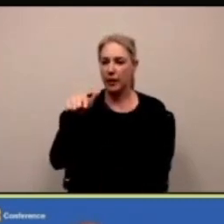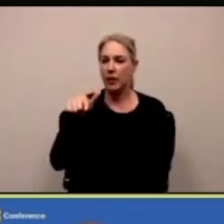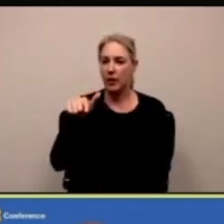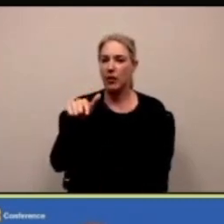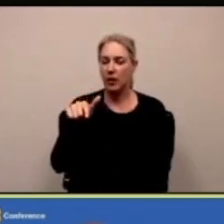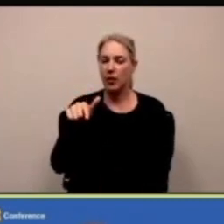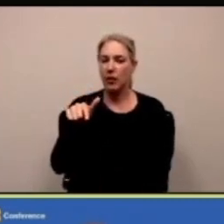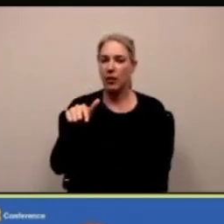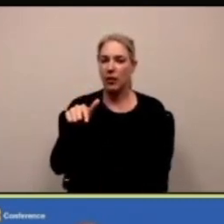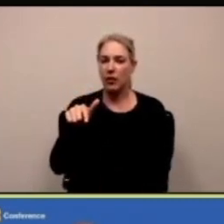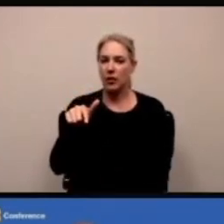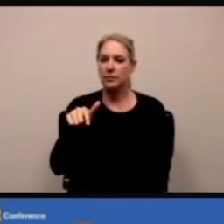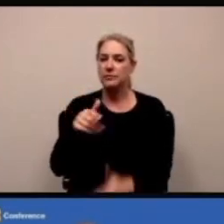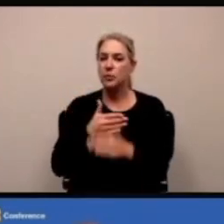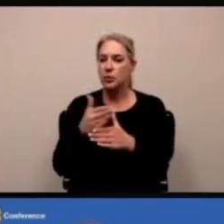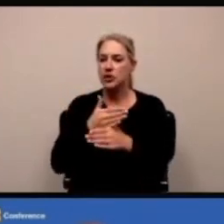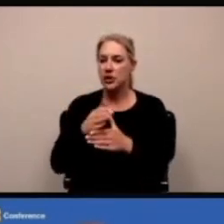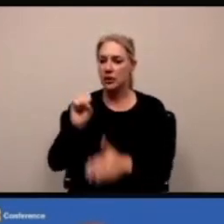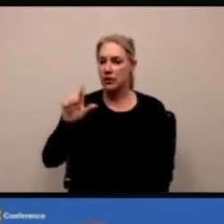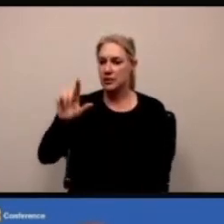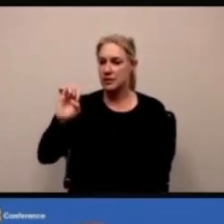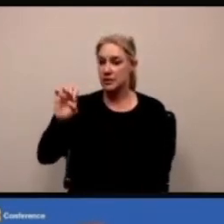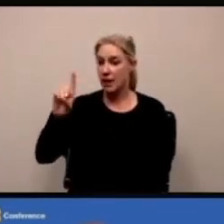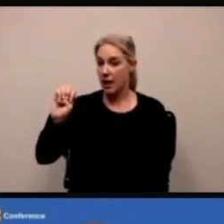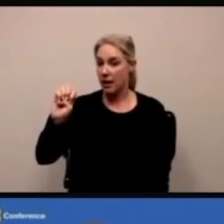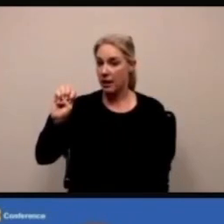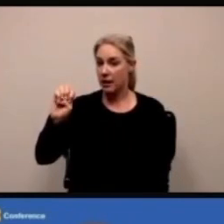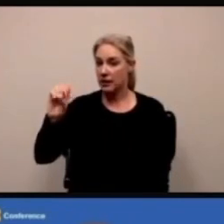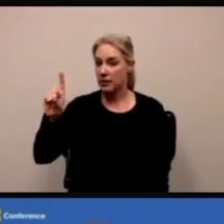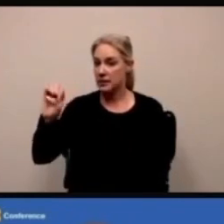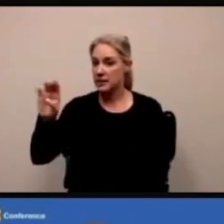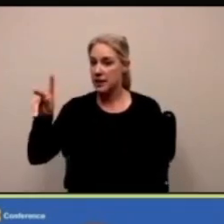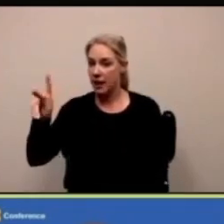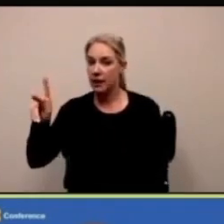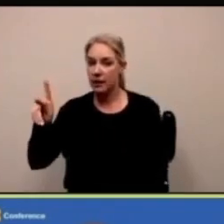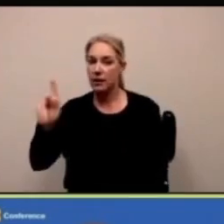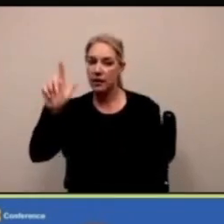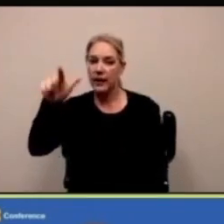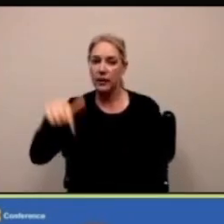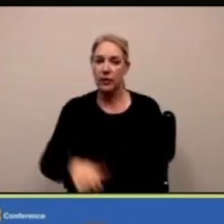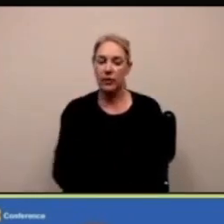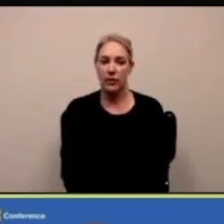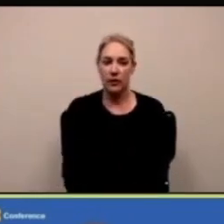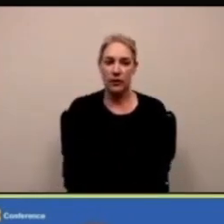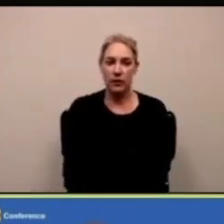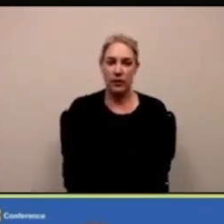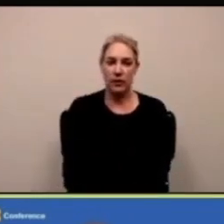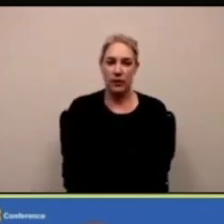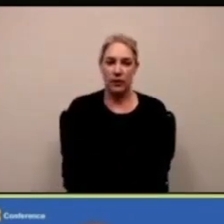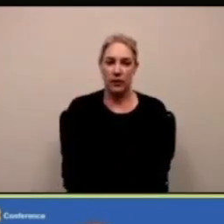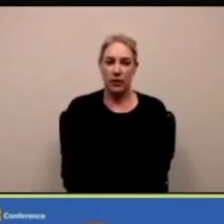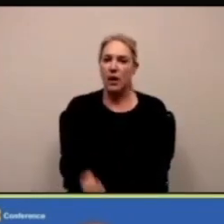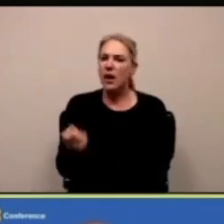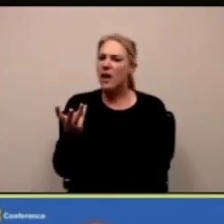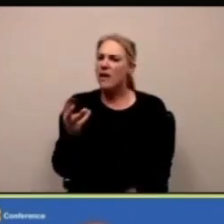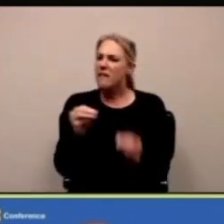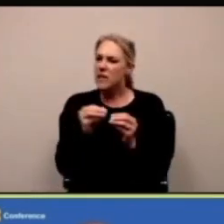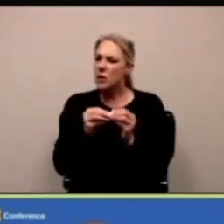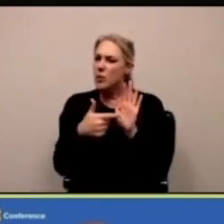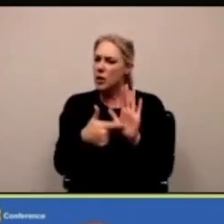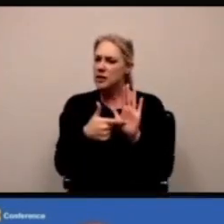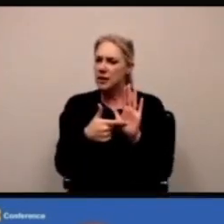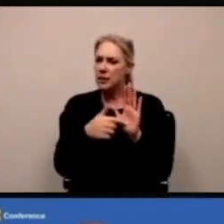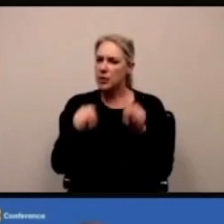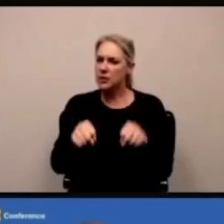because it's linked in there. So we'll just go through a couple more of these. Which one of these do you want to talk a little bit about